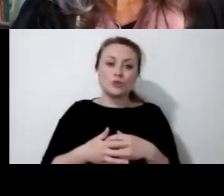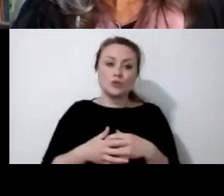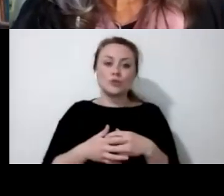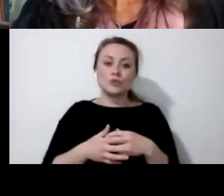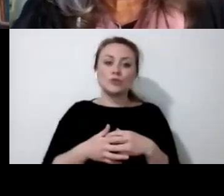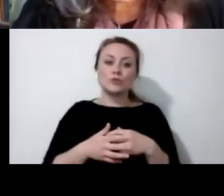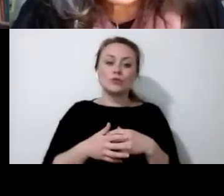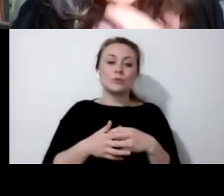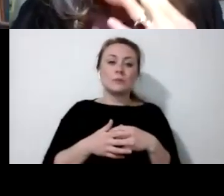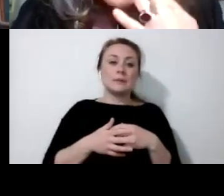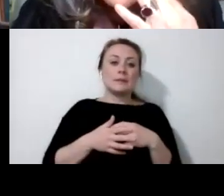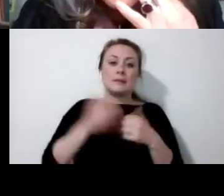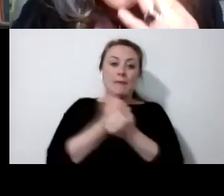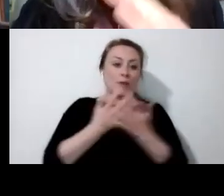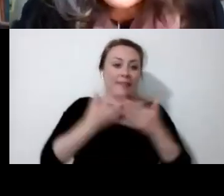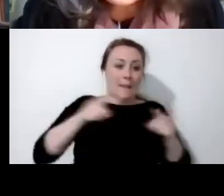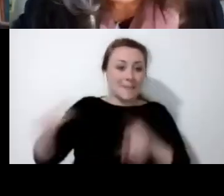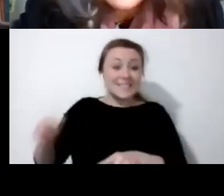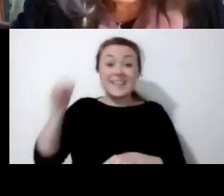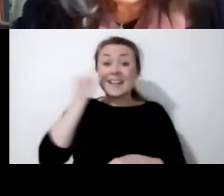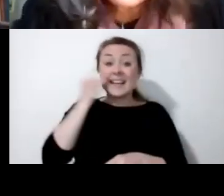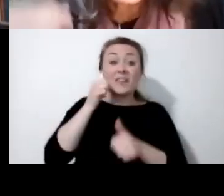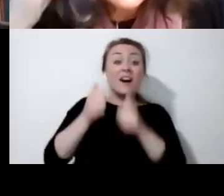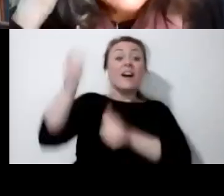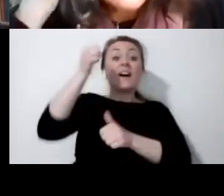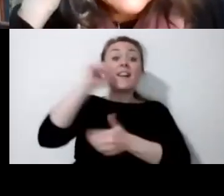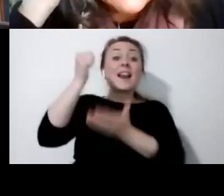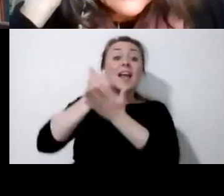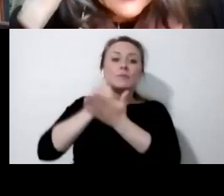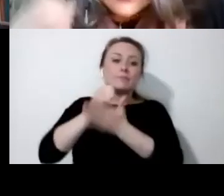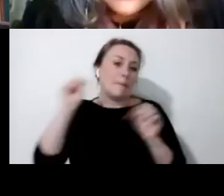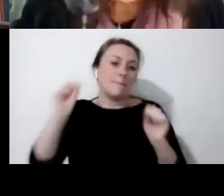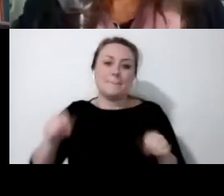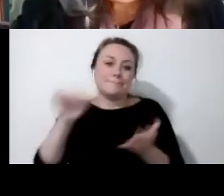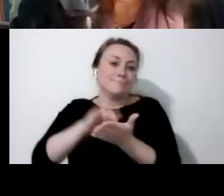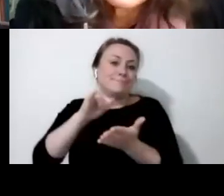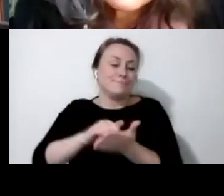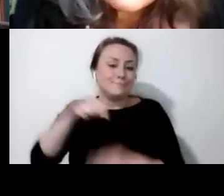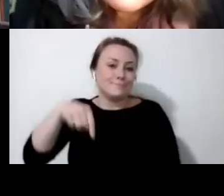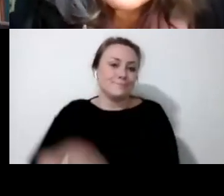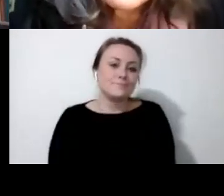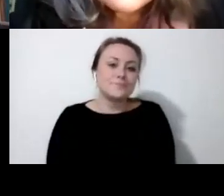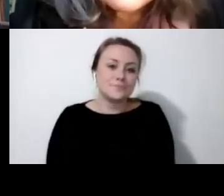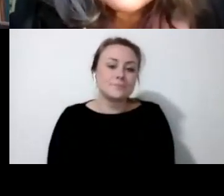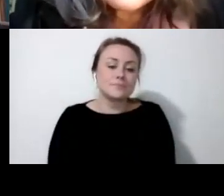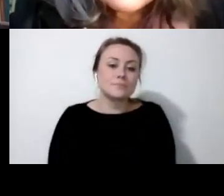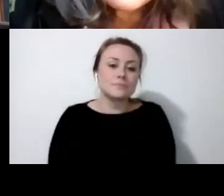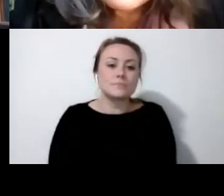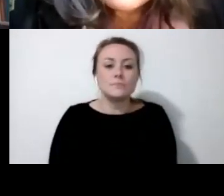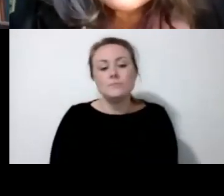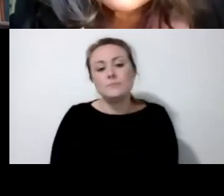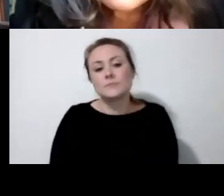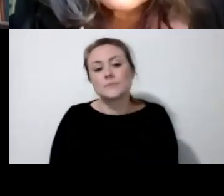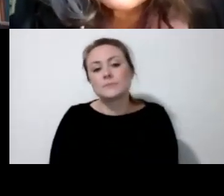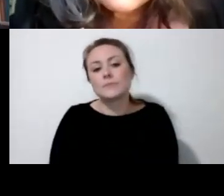on. Without them, this would not have been possible. They make their resources available for all these successes. Liaising with